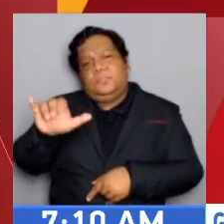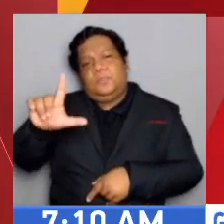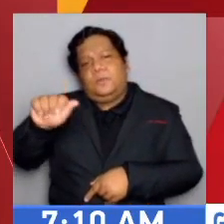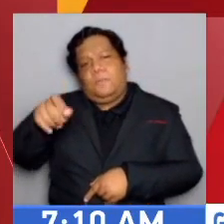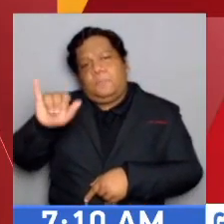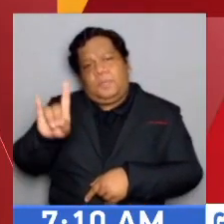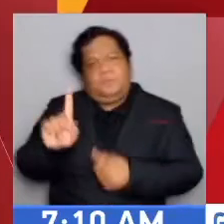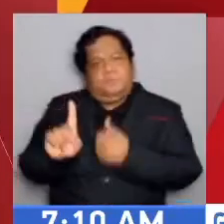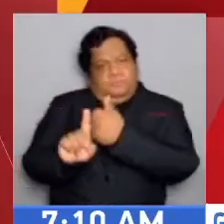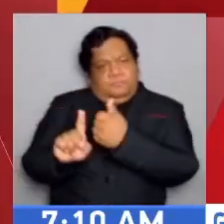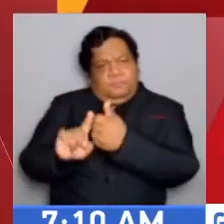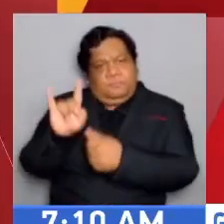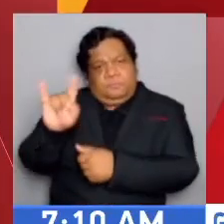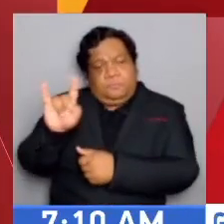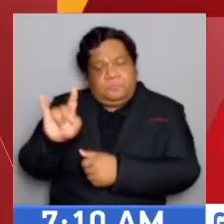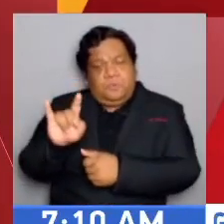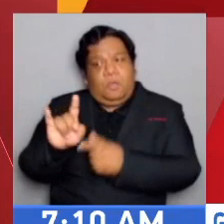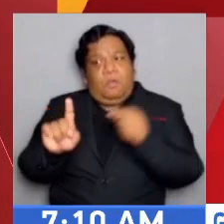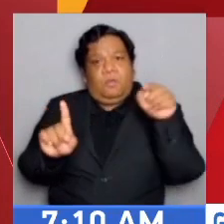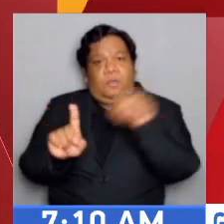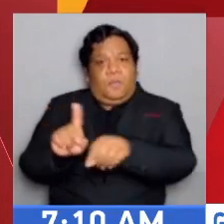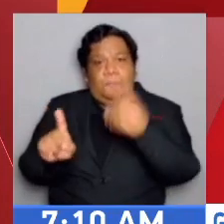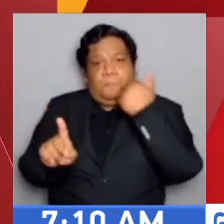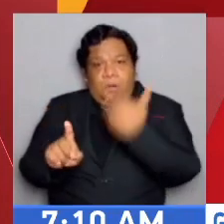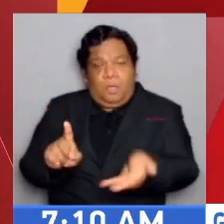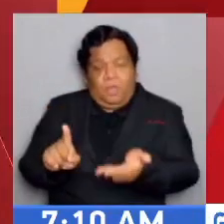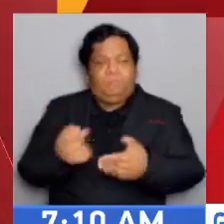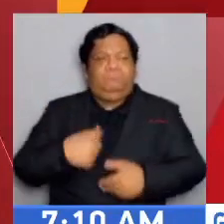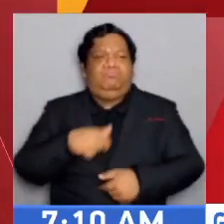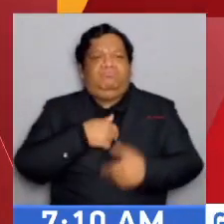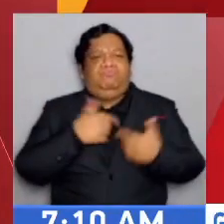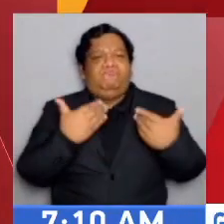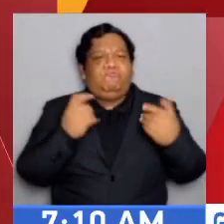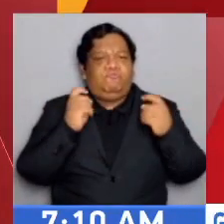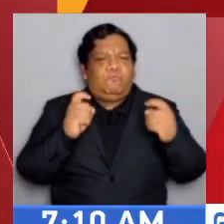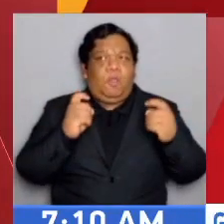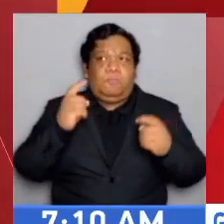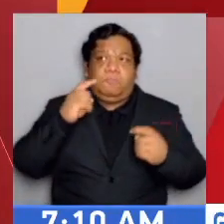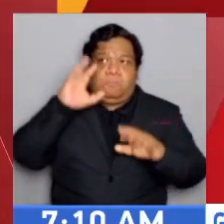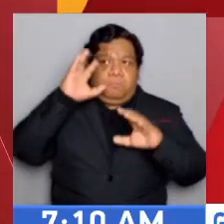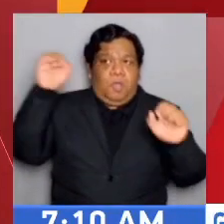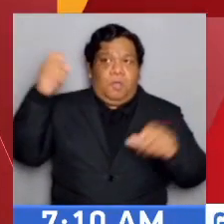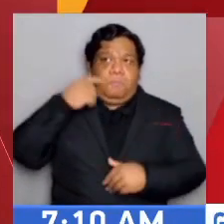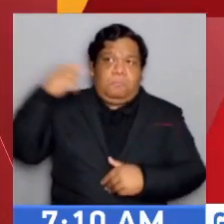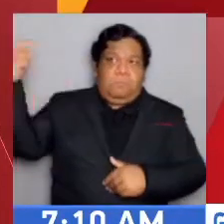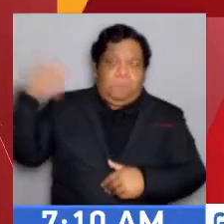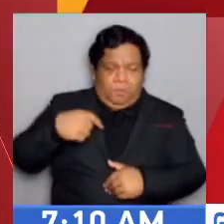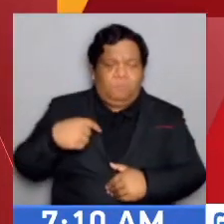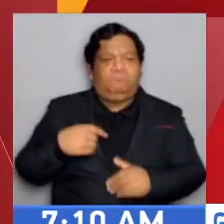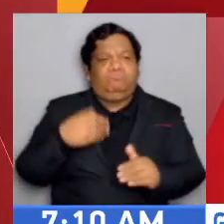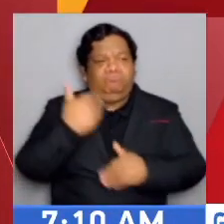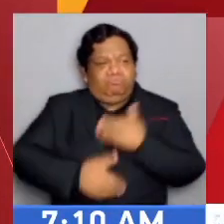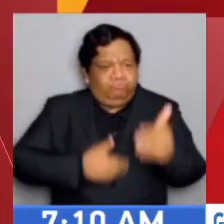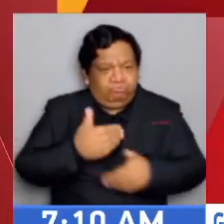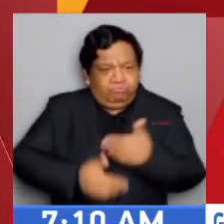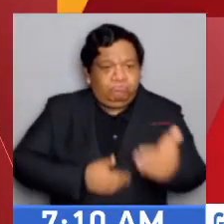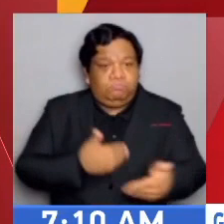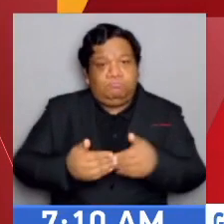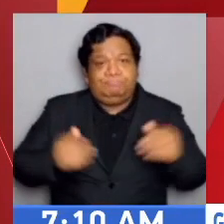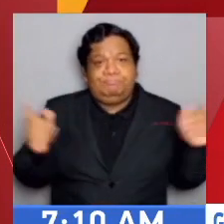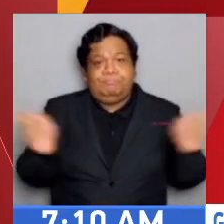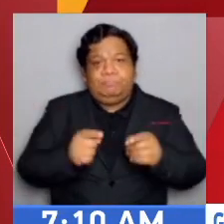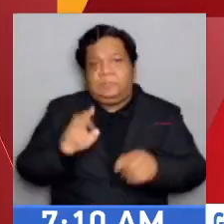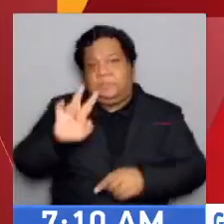proactive action upon the express directive of the President himself. In 17 days since we were assigned to the